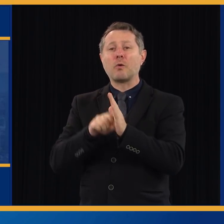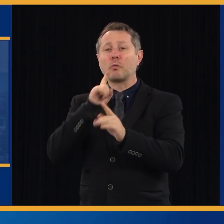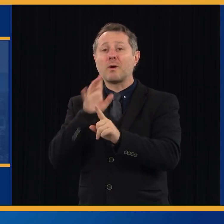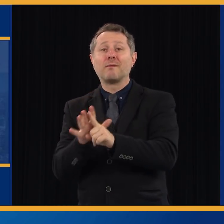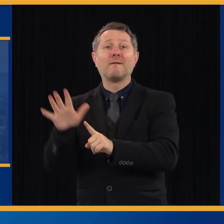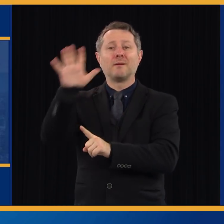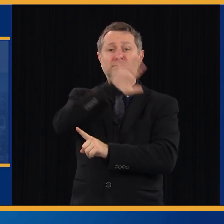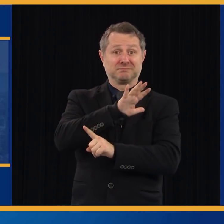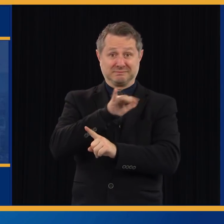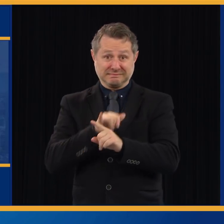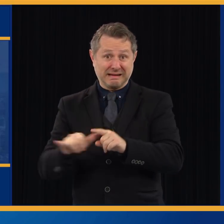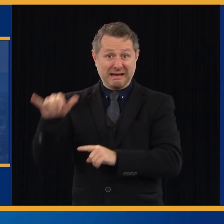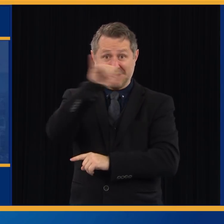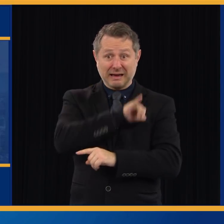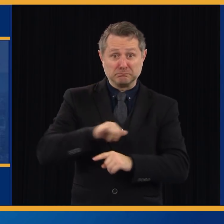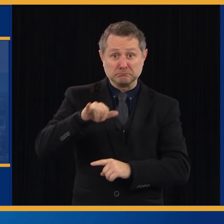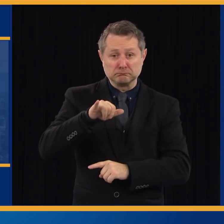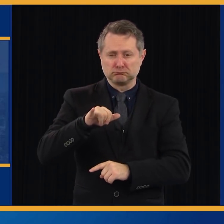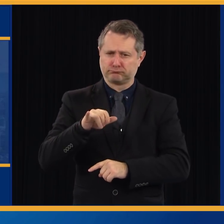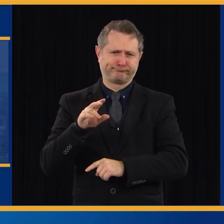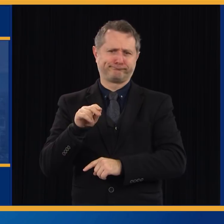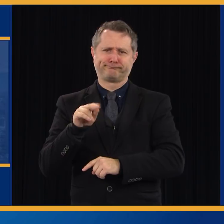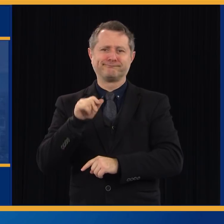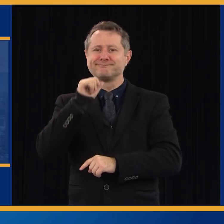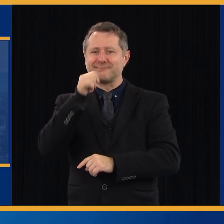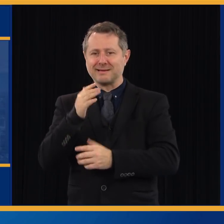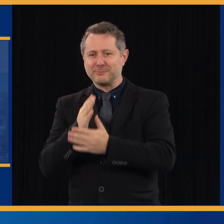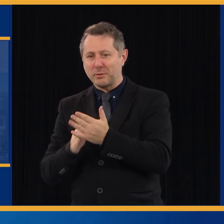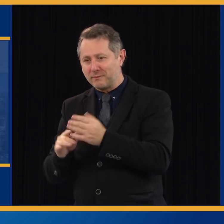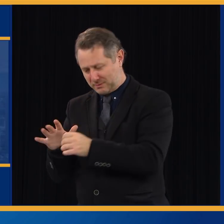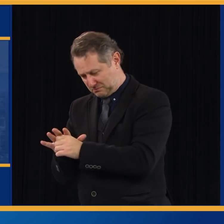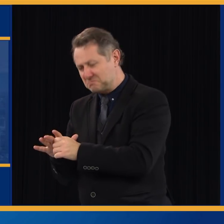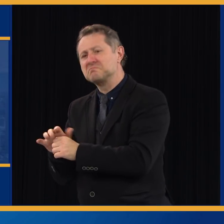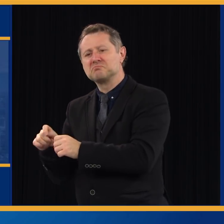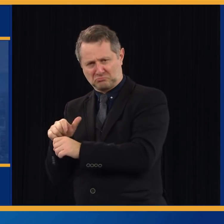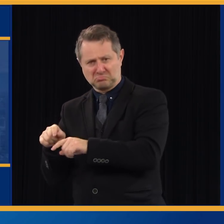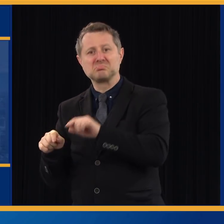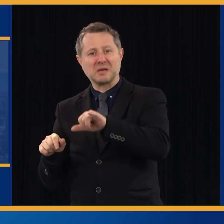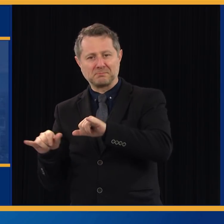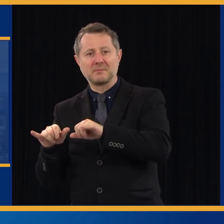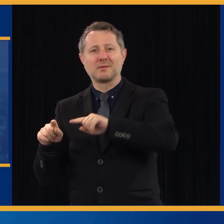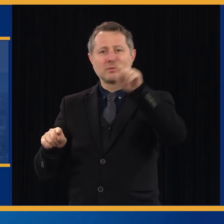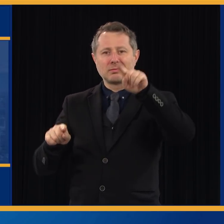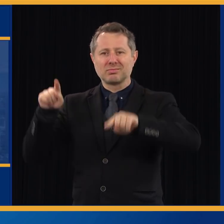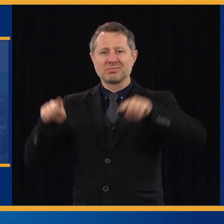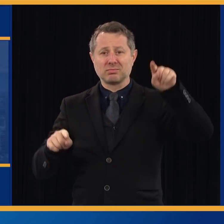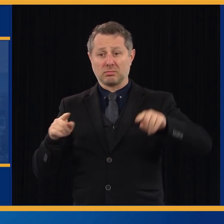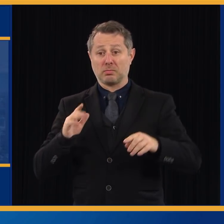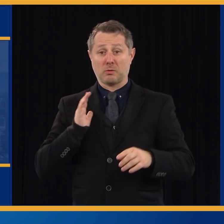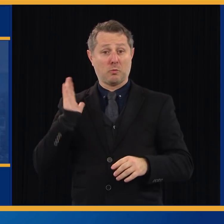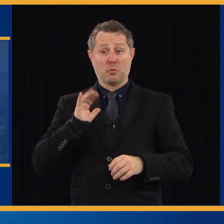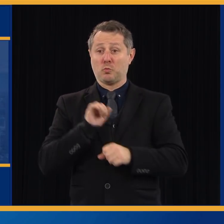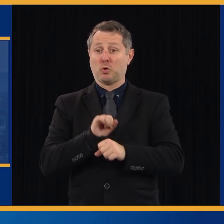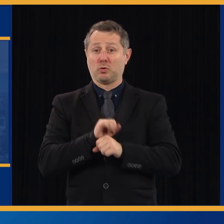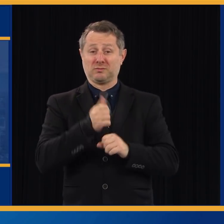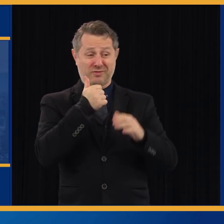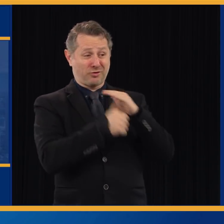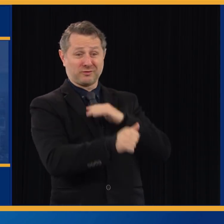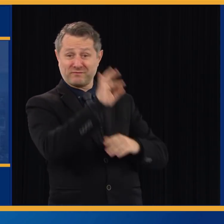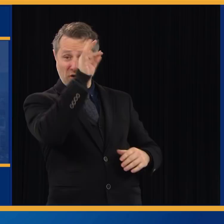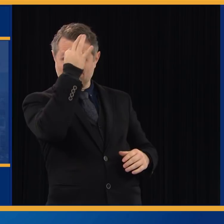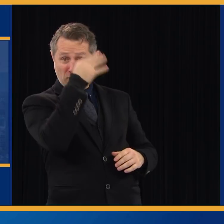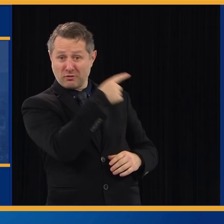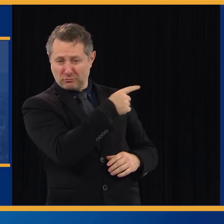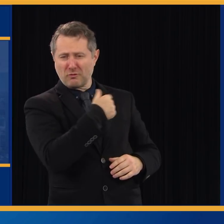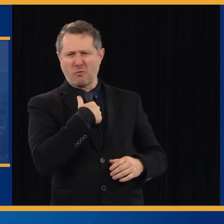more homogeneous than others. When I was in the federal government, I worked in every state. So you have a whole different variety of